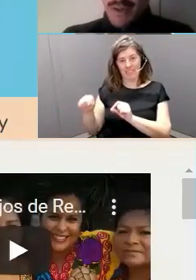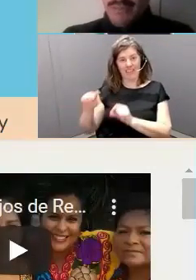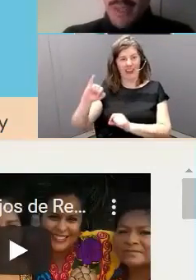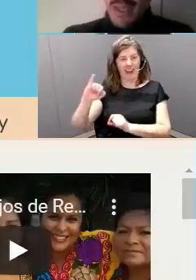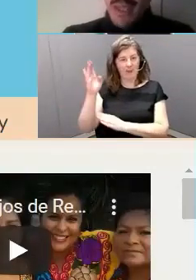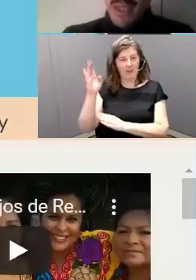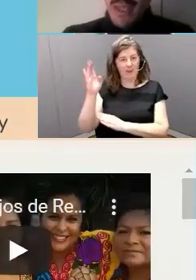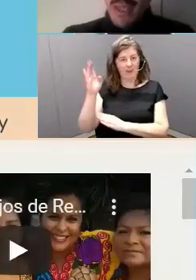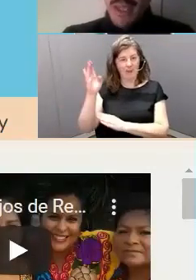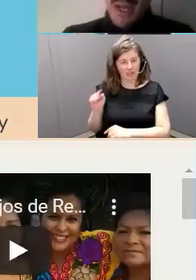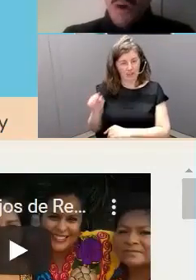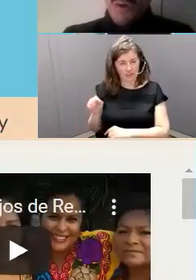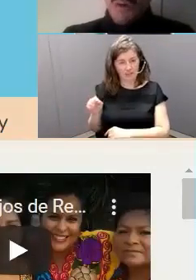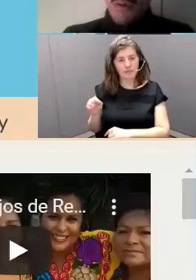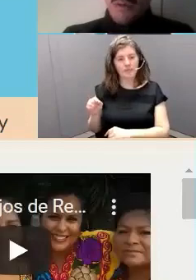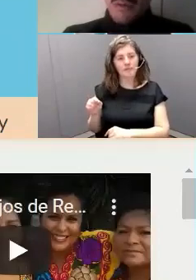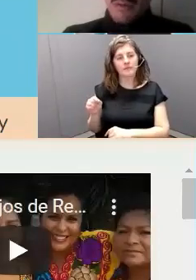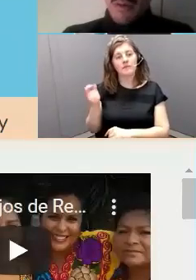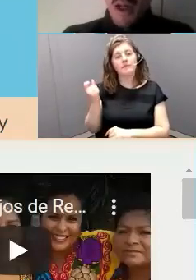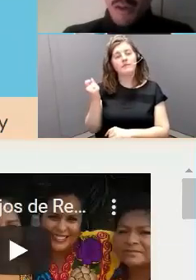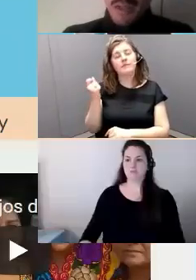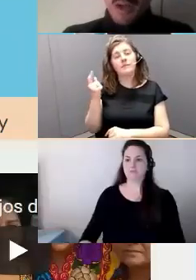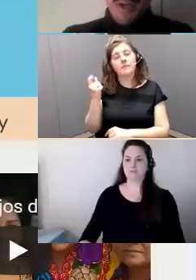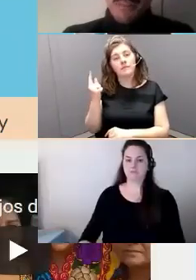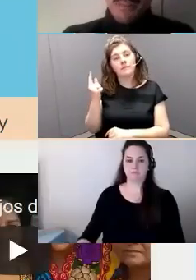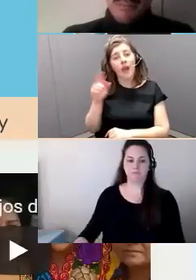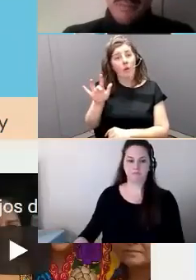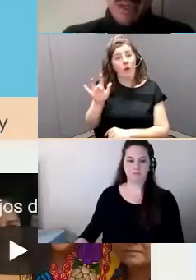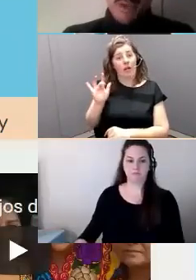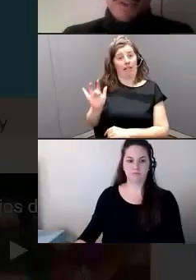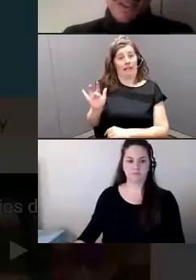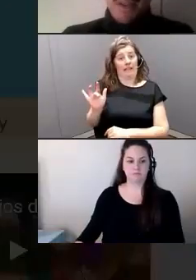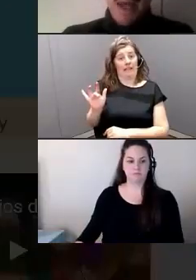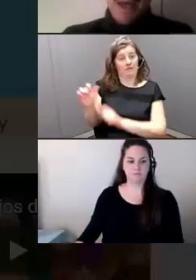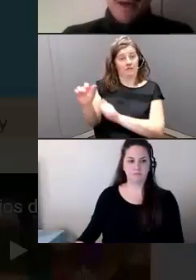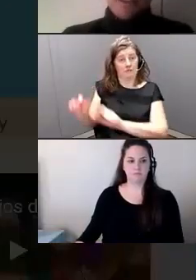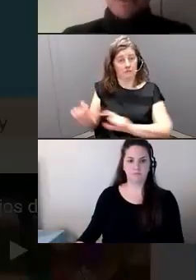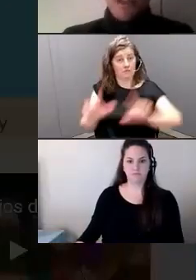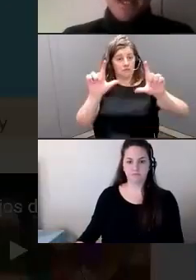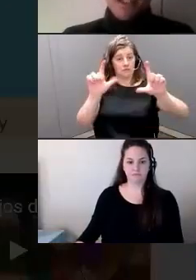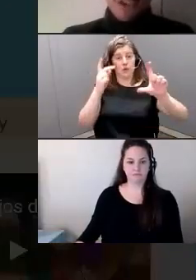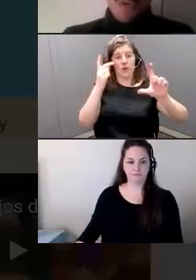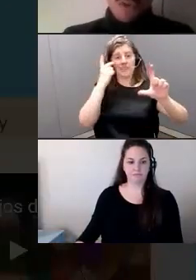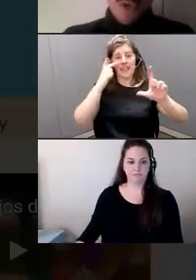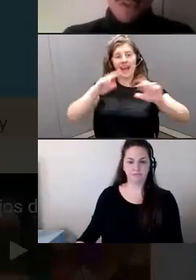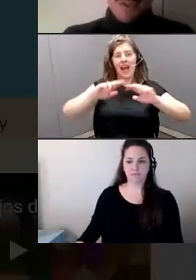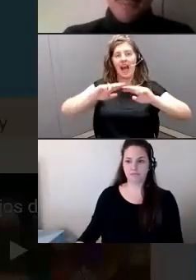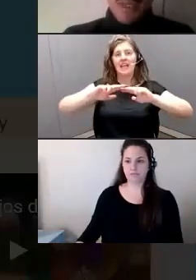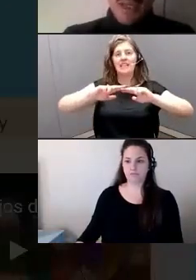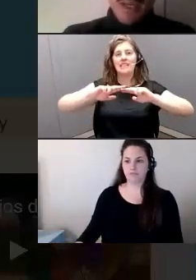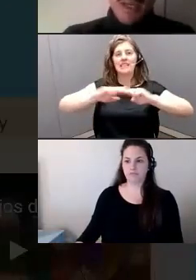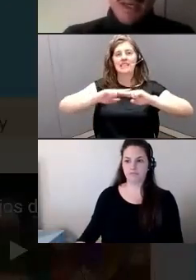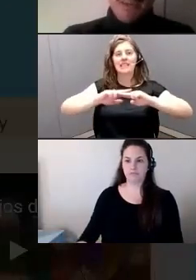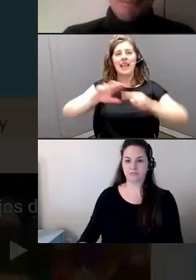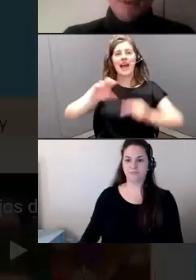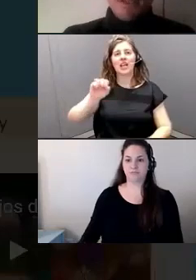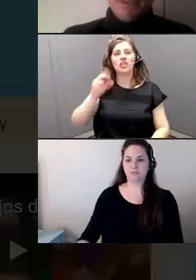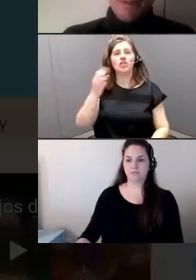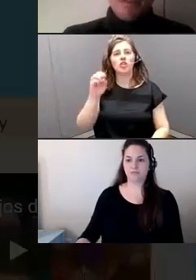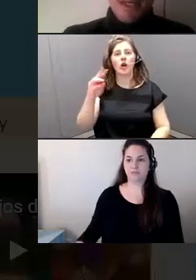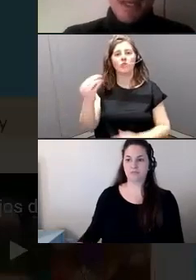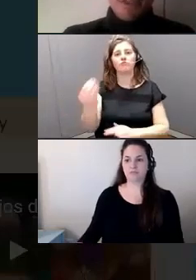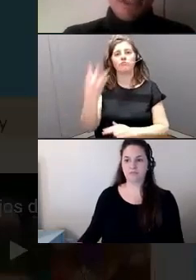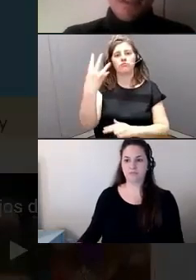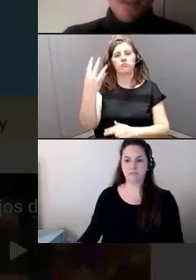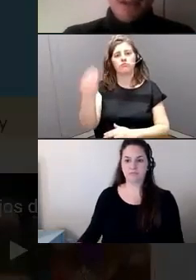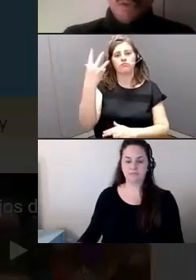iPresentation. Now, I'll click on it, and you'll see that a slideshow starts. It brings up